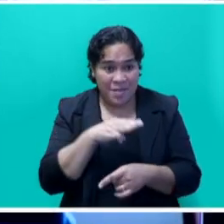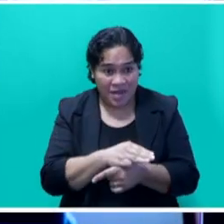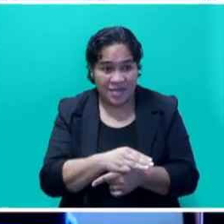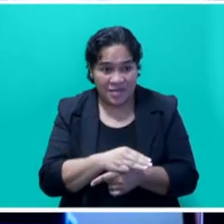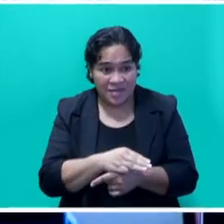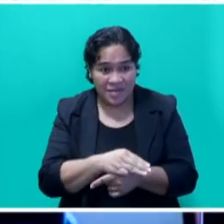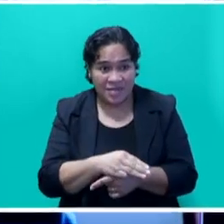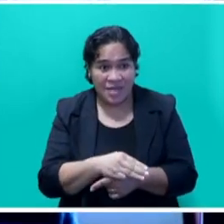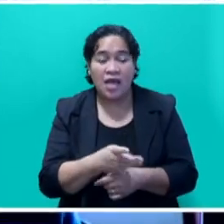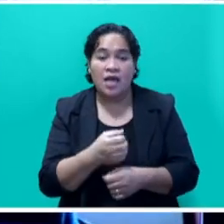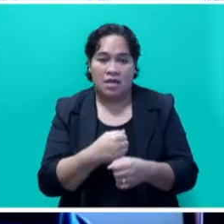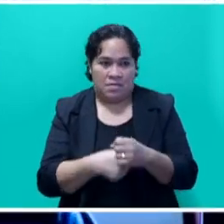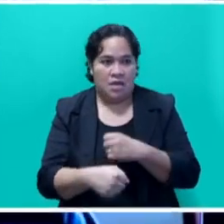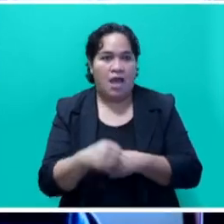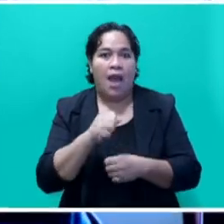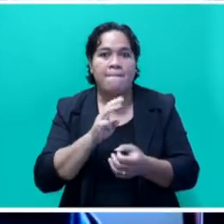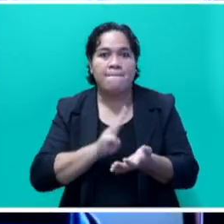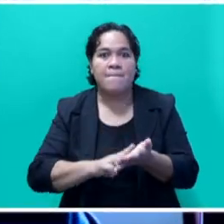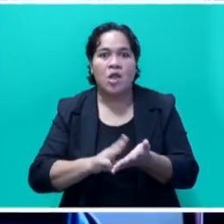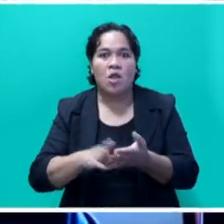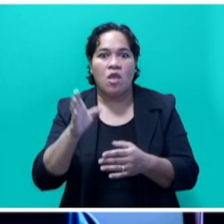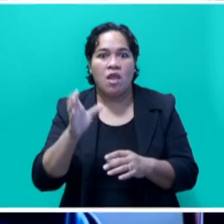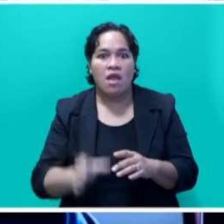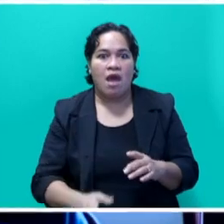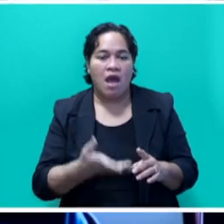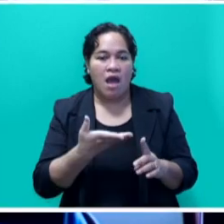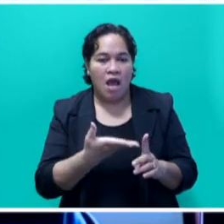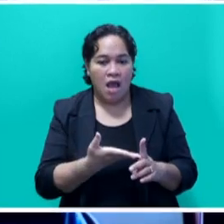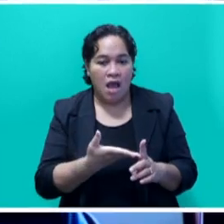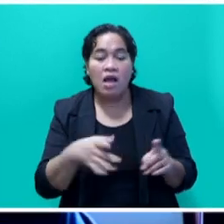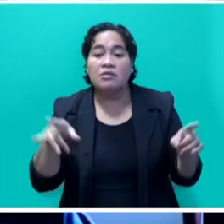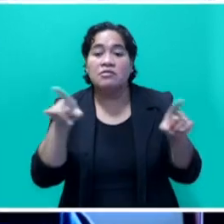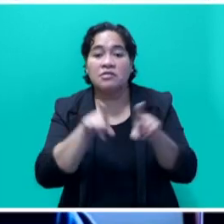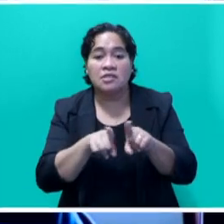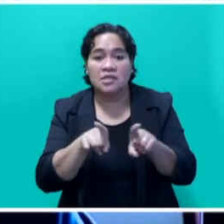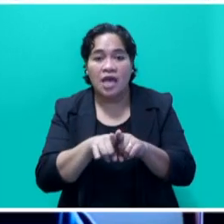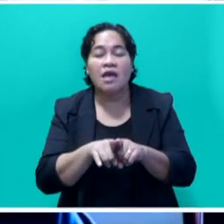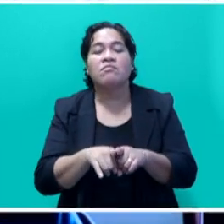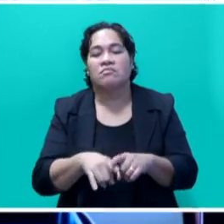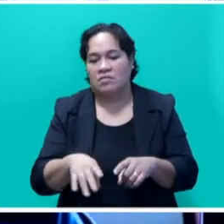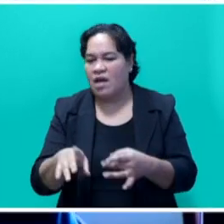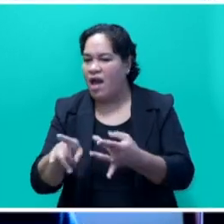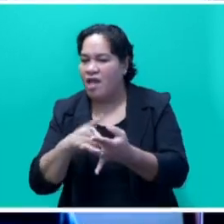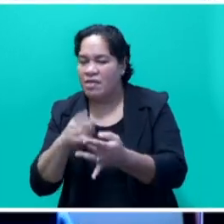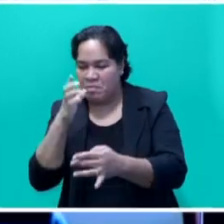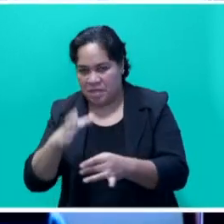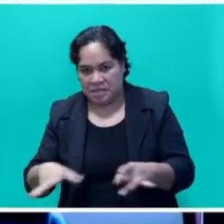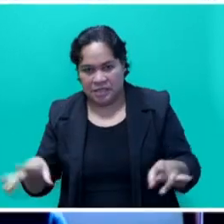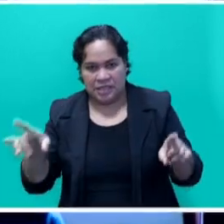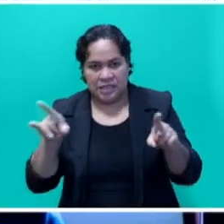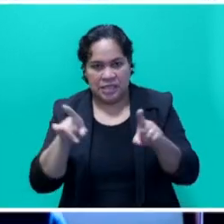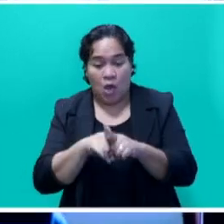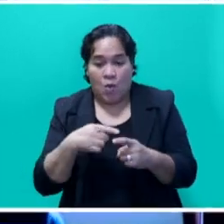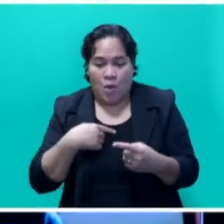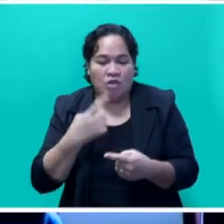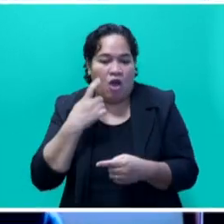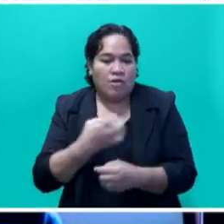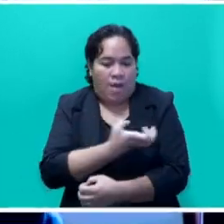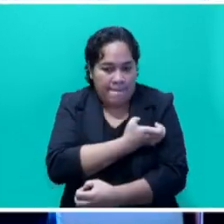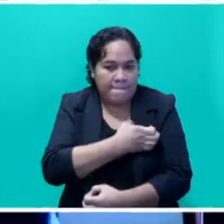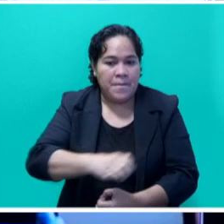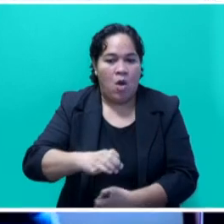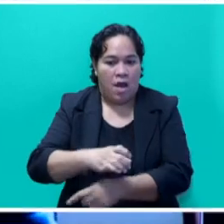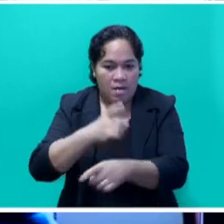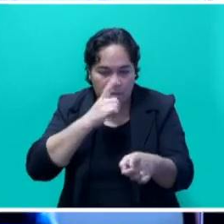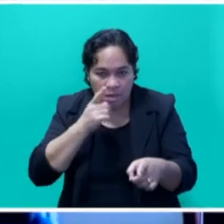actually become a millionaire. Similarly, another person down the road from him is doing exactly the same thing. We are empowering Itauke